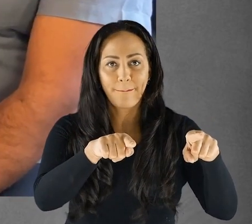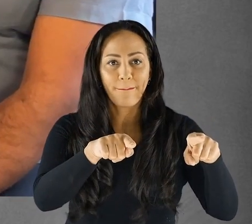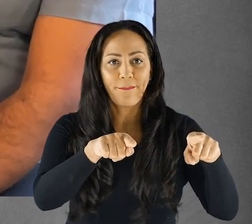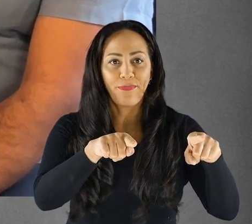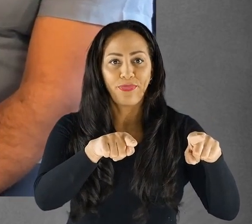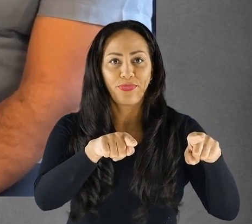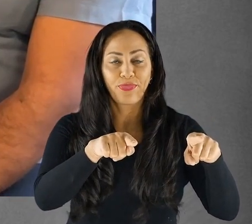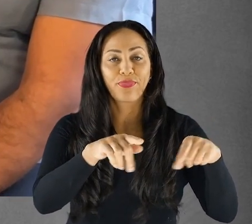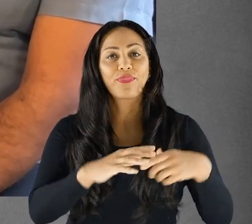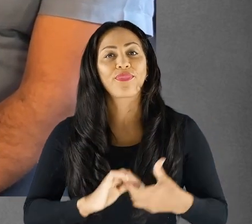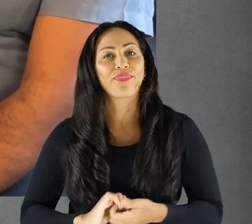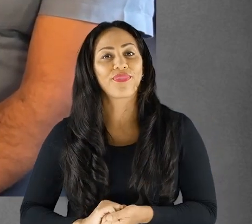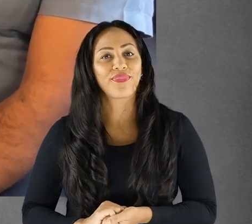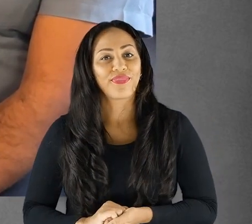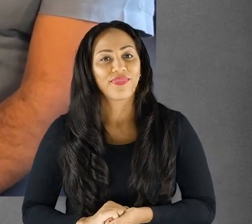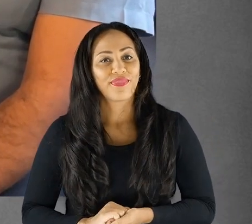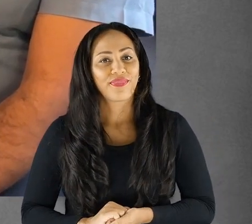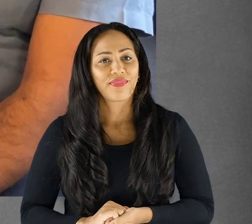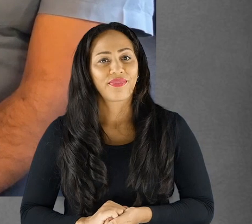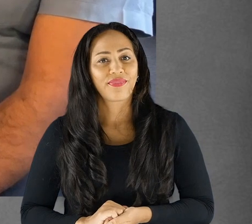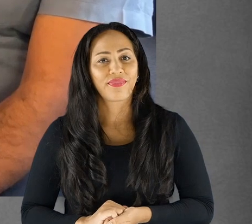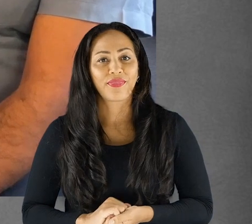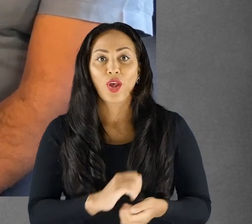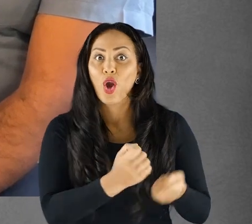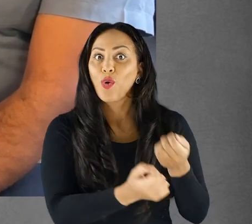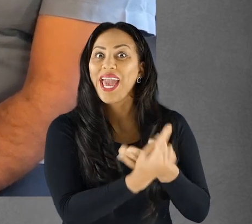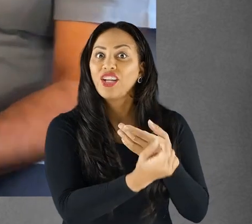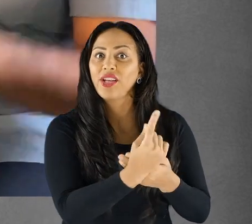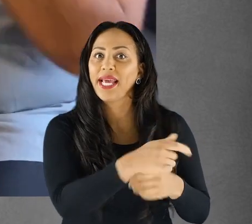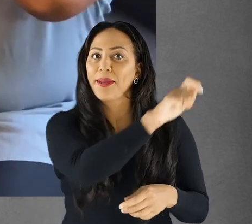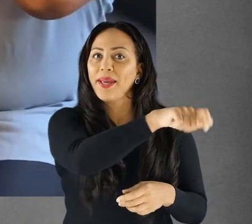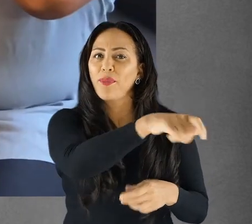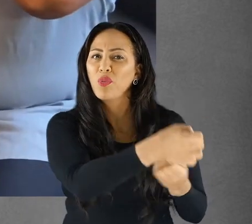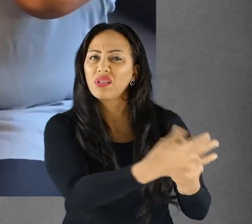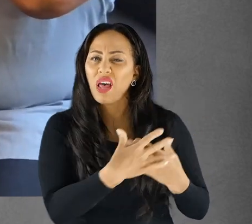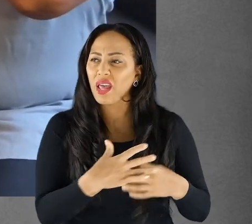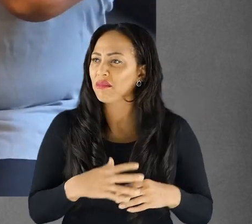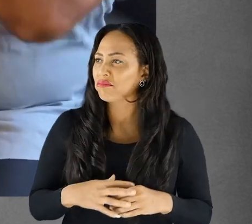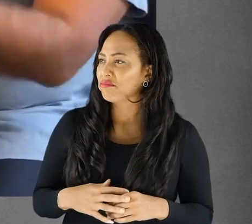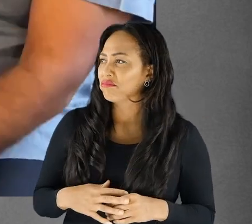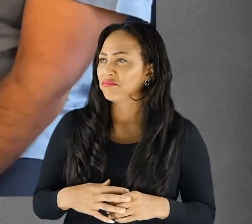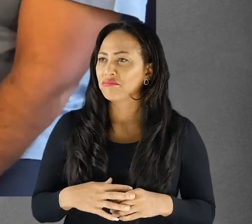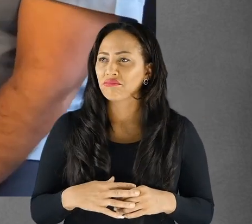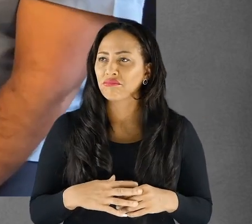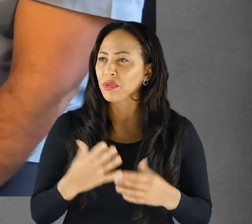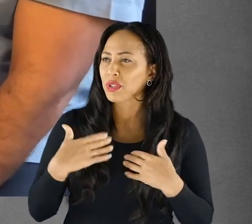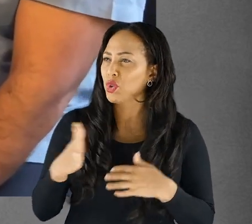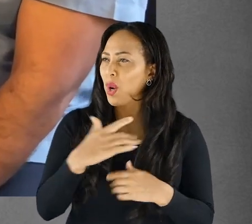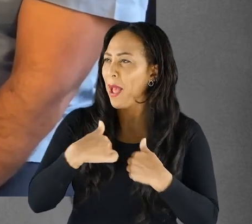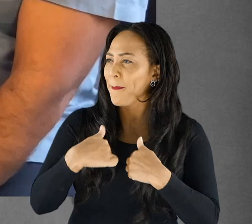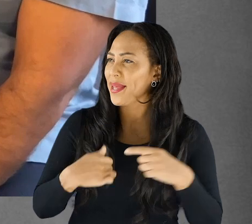people occasionally say, oh, it's like, it's all about me. I have heard that, you know, even if I facilitate others, and I'm like,